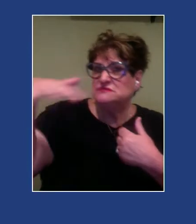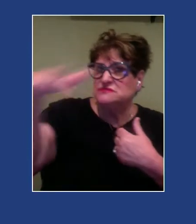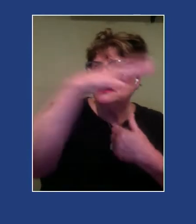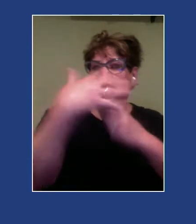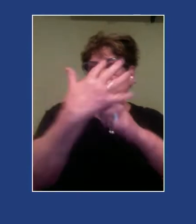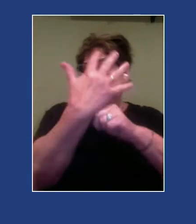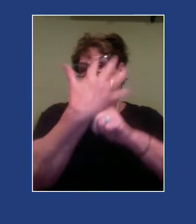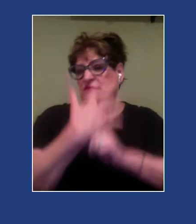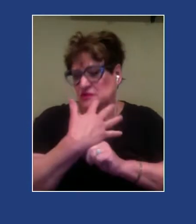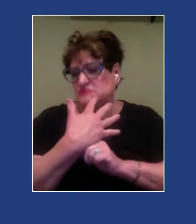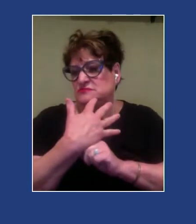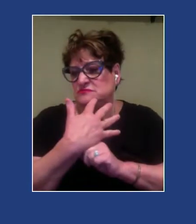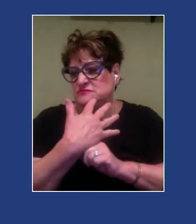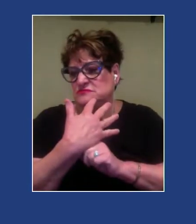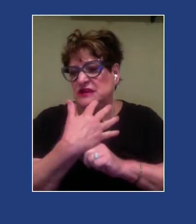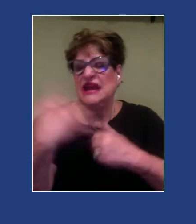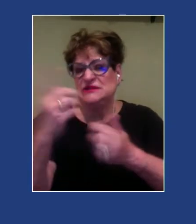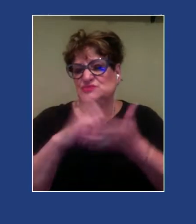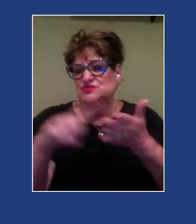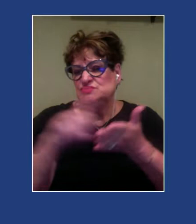discriminatory environment.